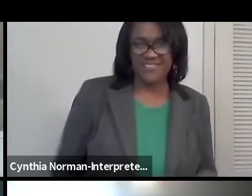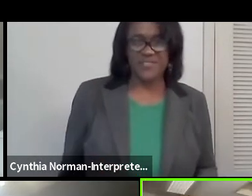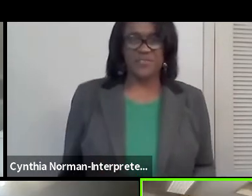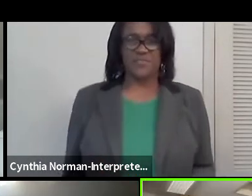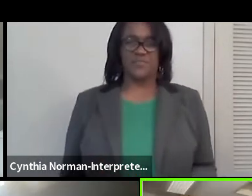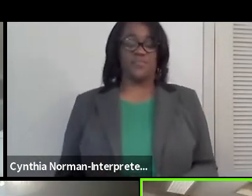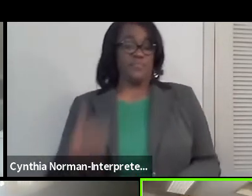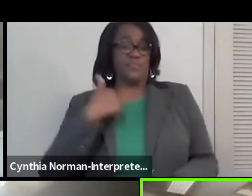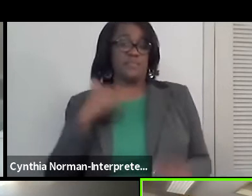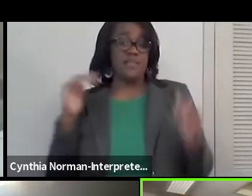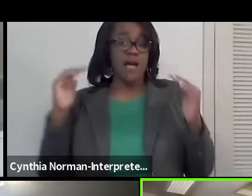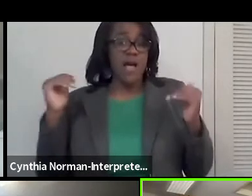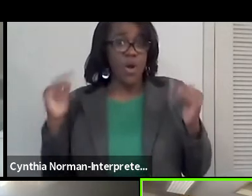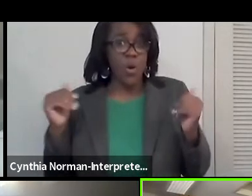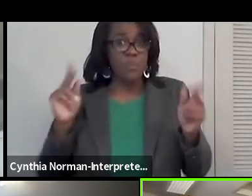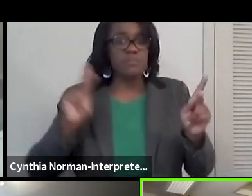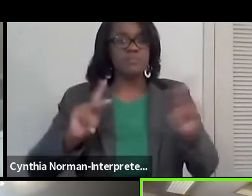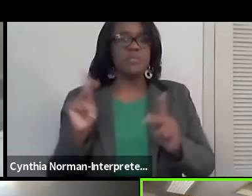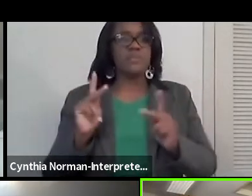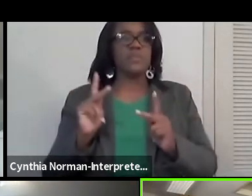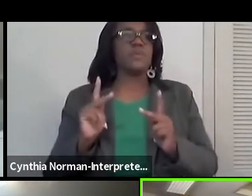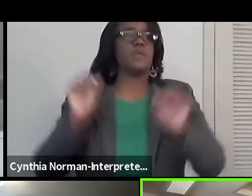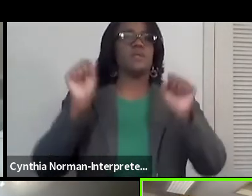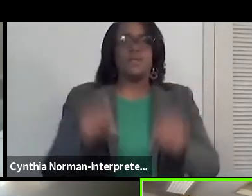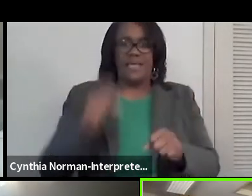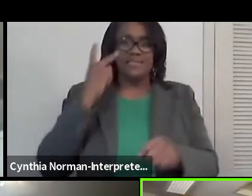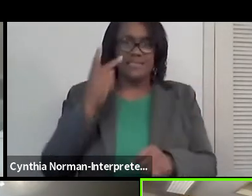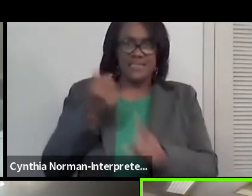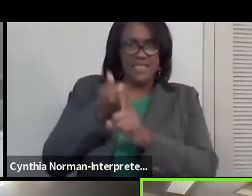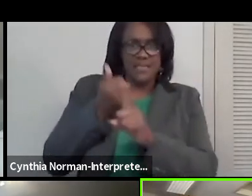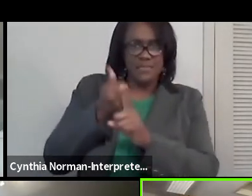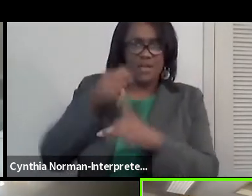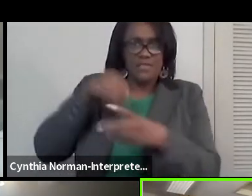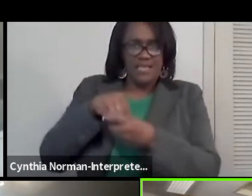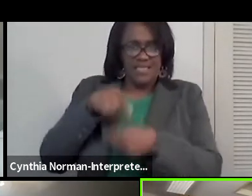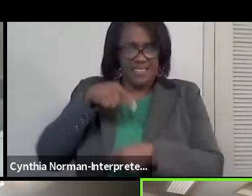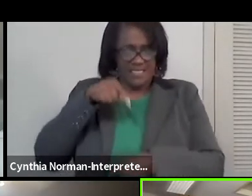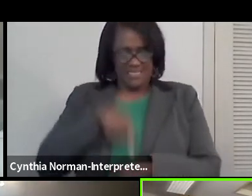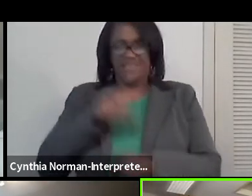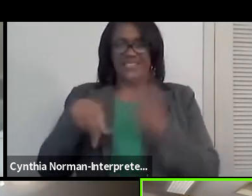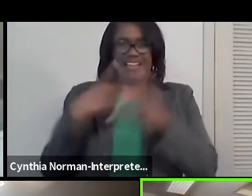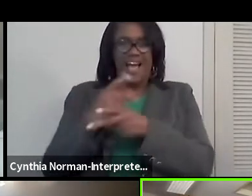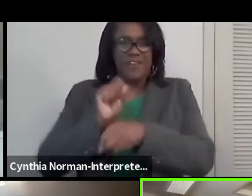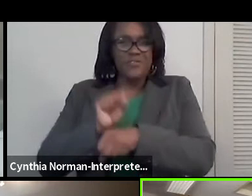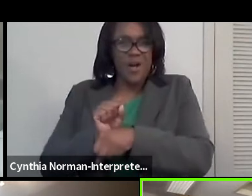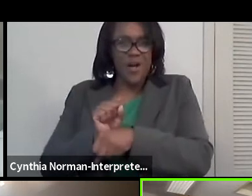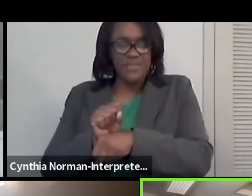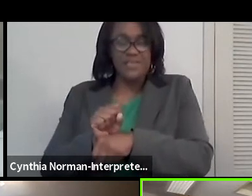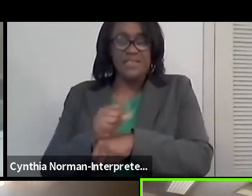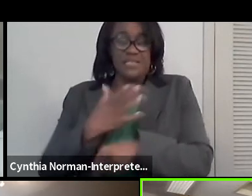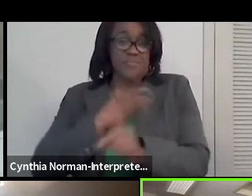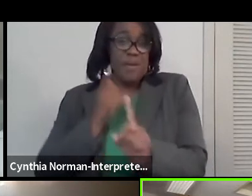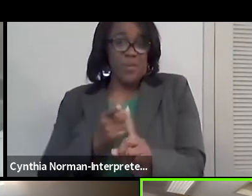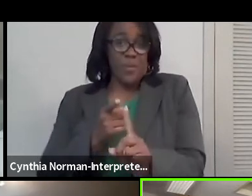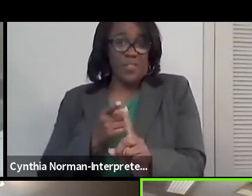I hope that people can see themselves in these types of jobs. That's my goal. Like, that's the thing